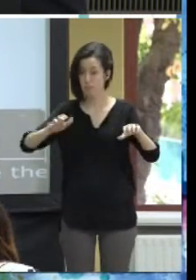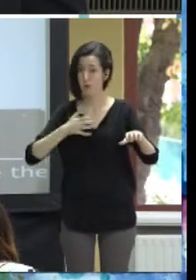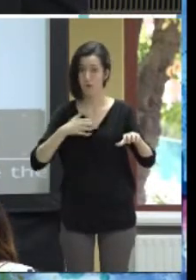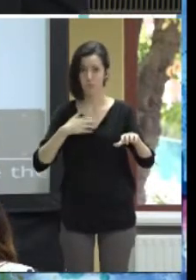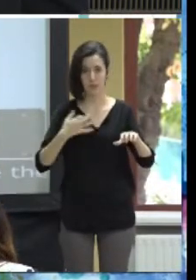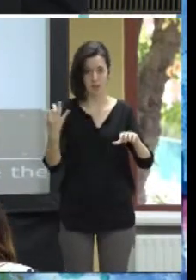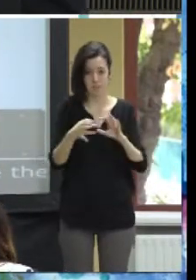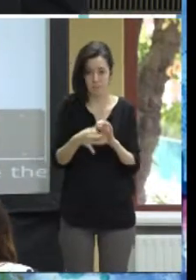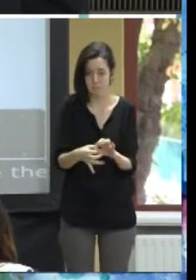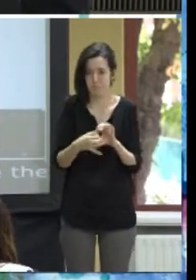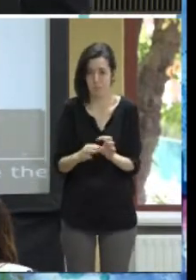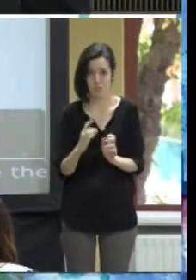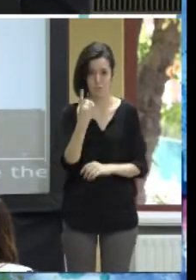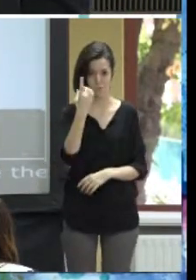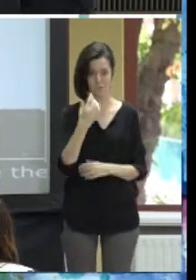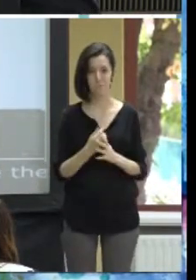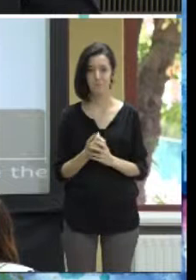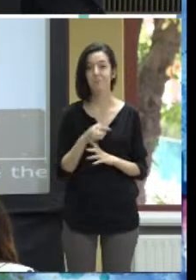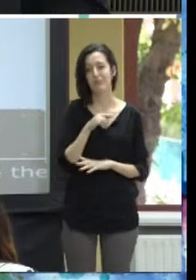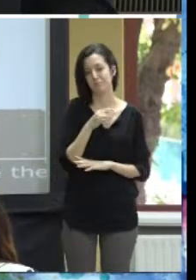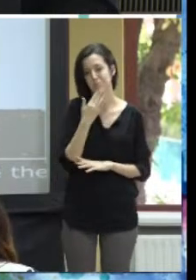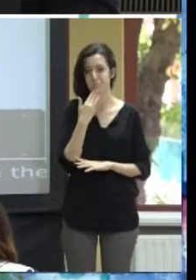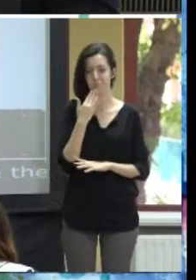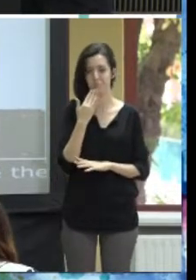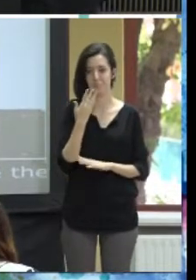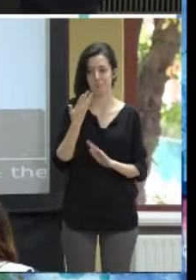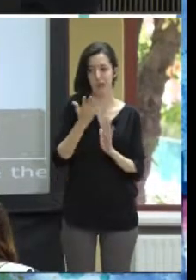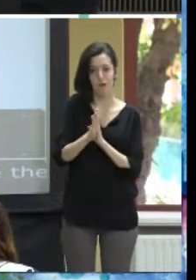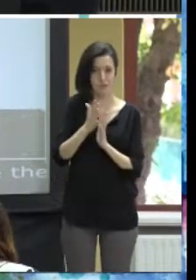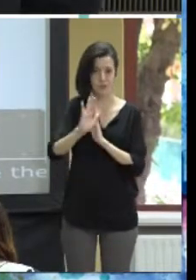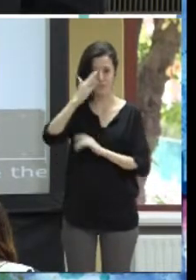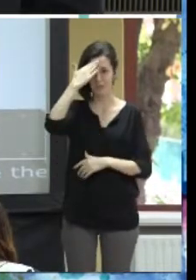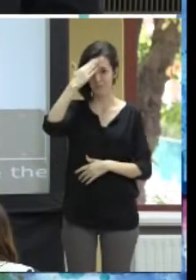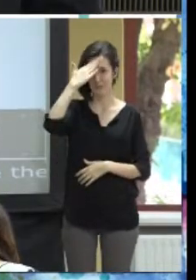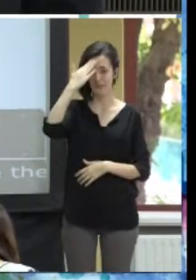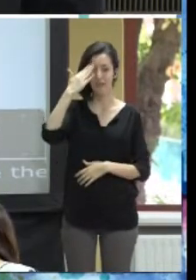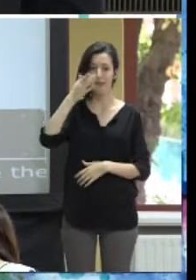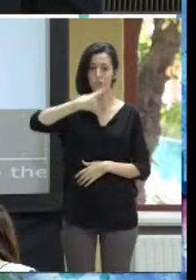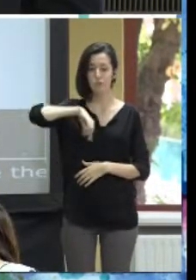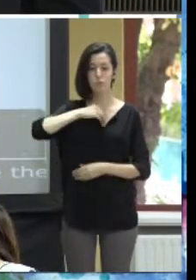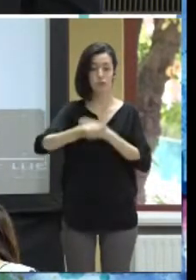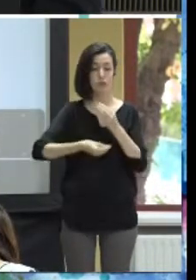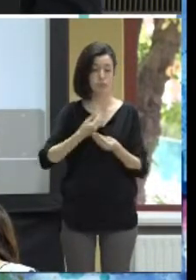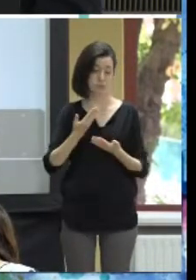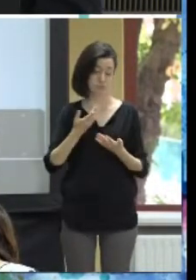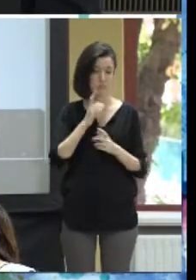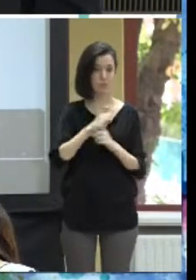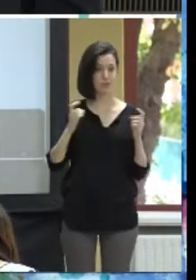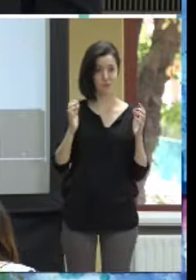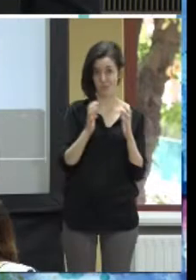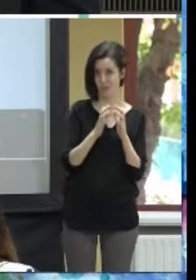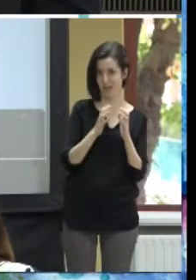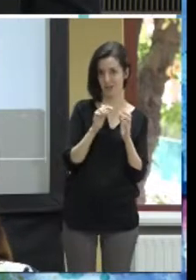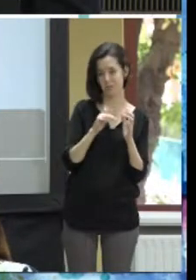it's essential. There's no distinction. That was our main objective. And we didn't